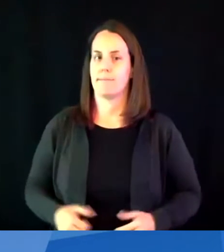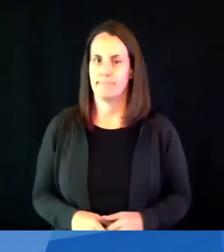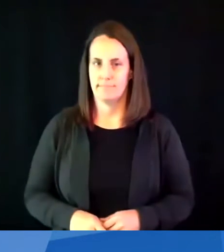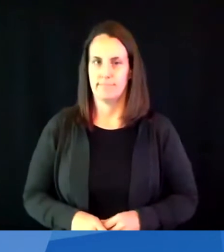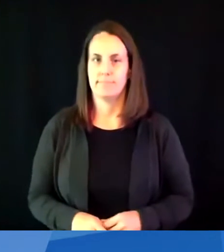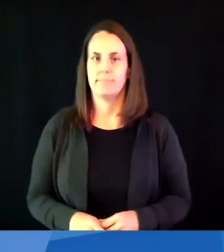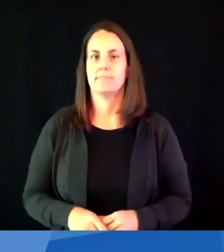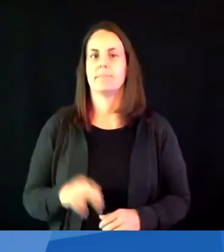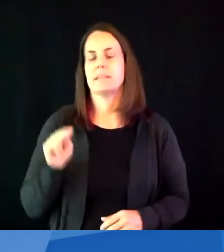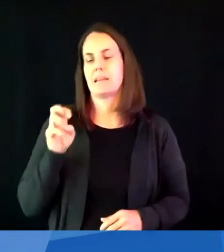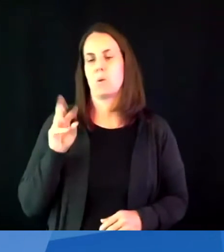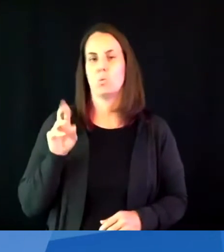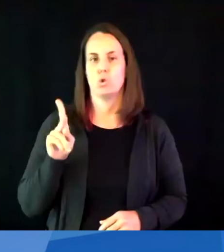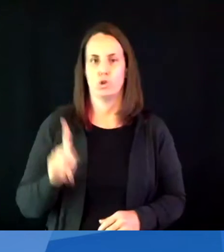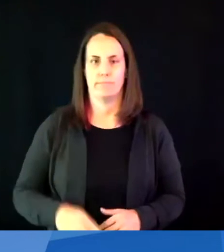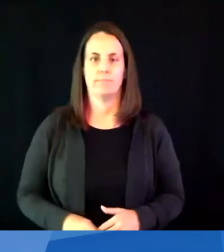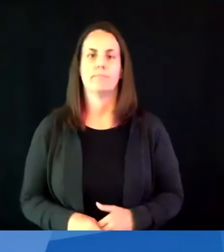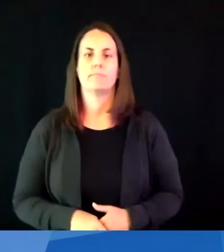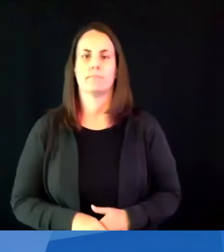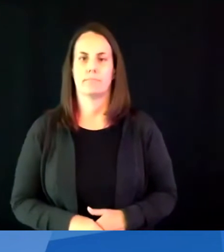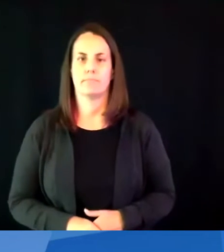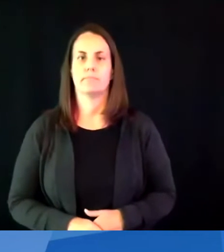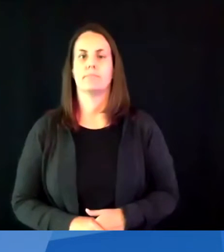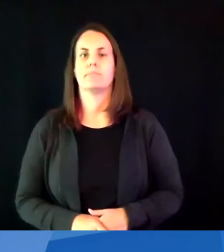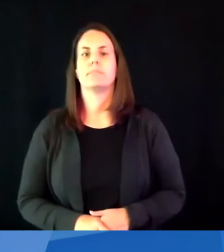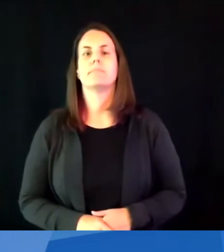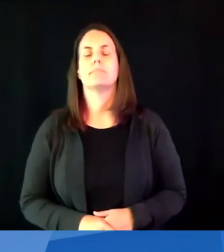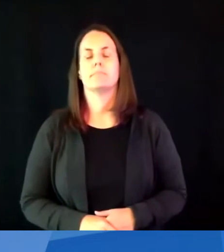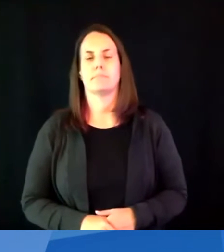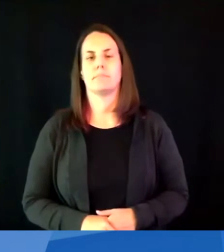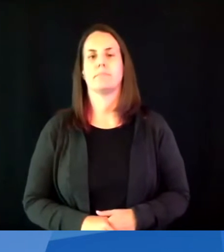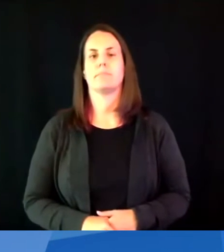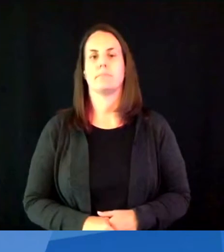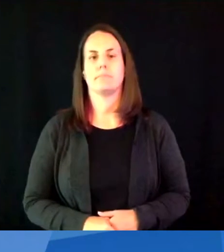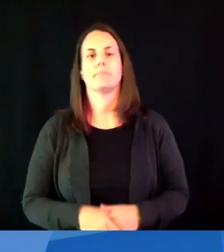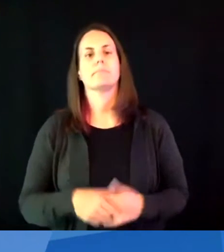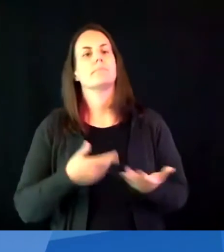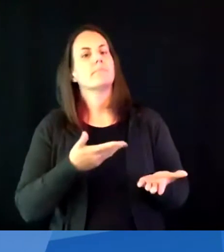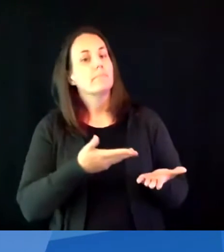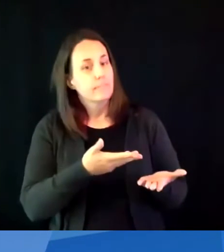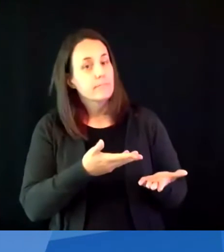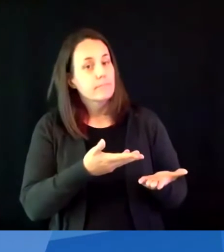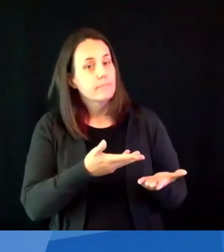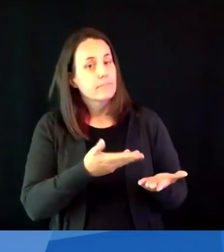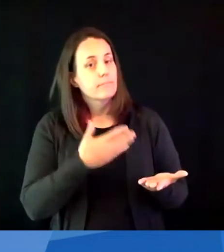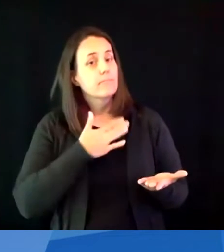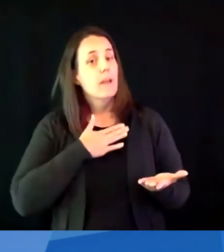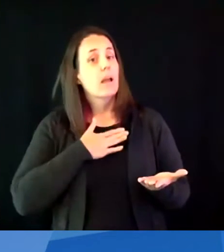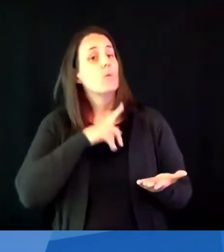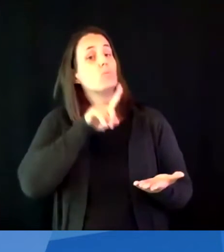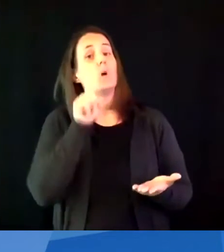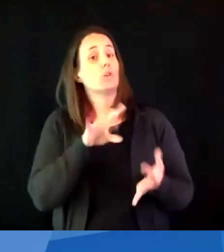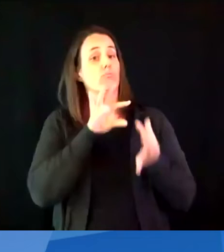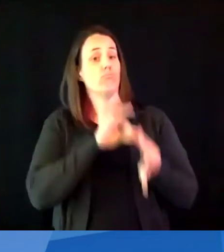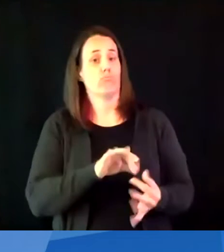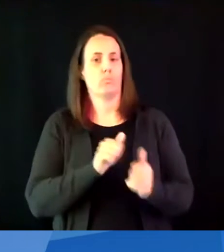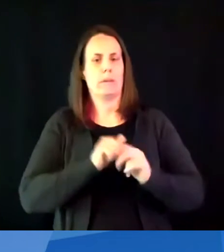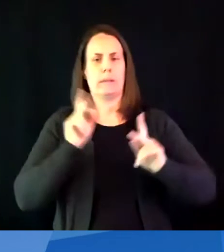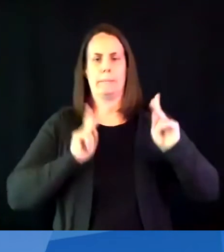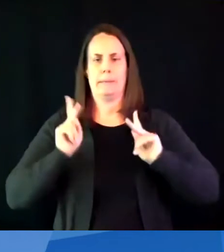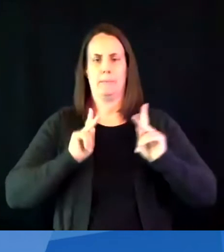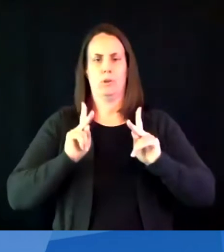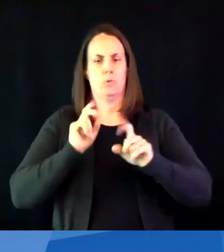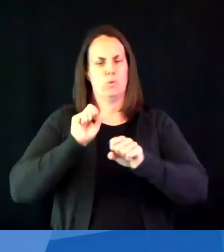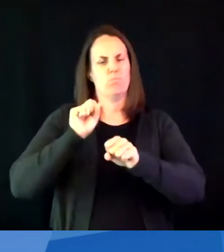Hi, I'm here. My question is also about staffing, which I know was mentioned at the beginning, but are